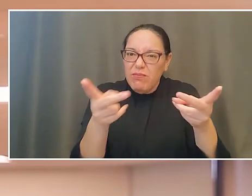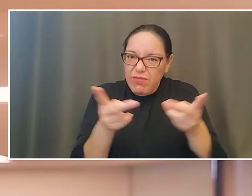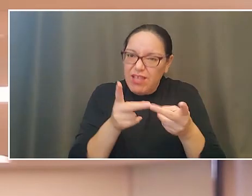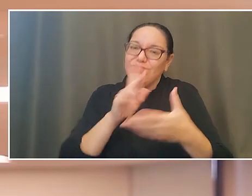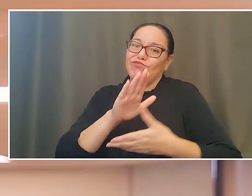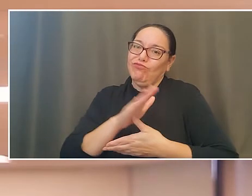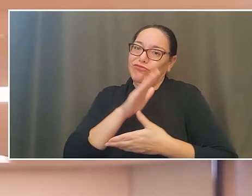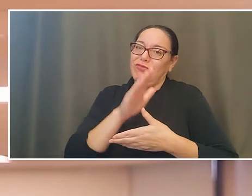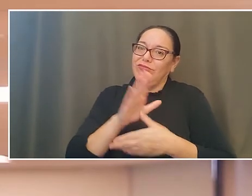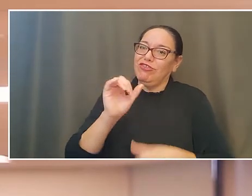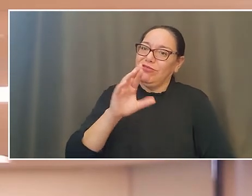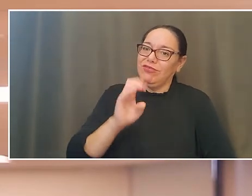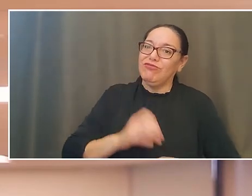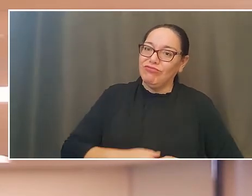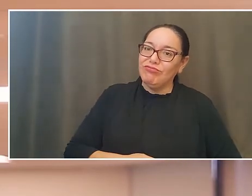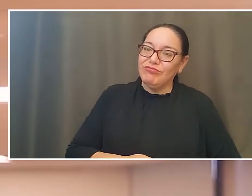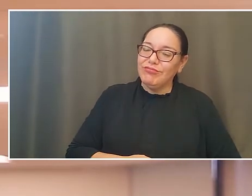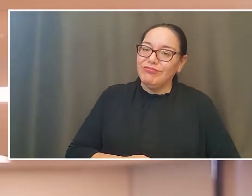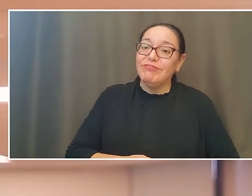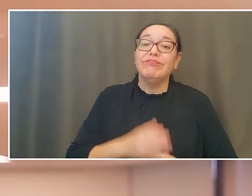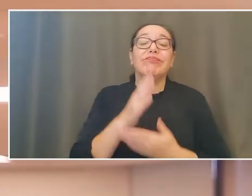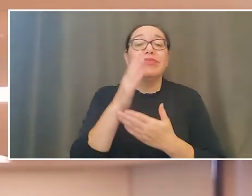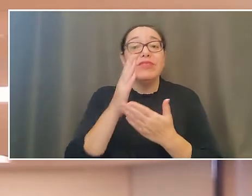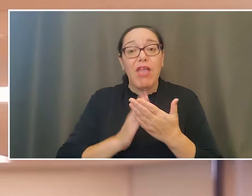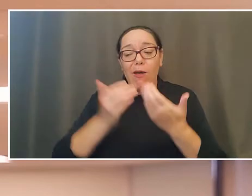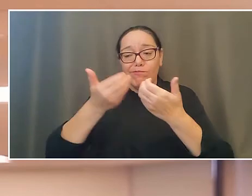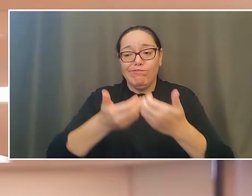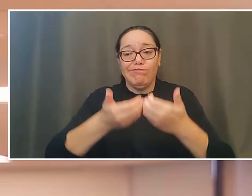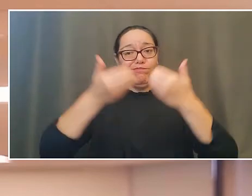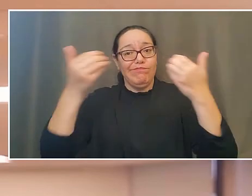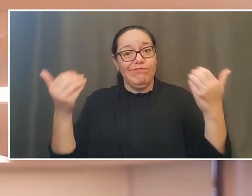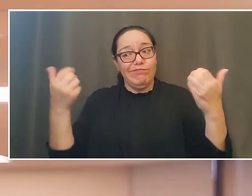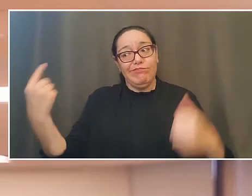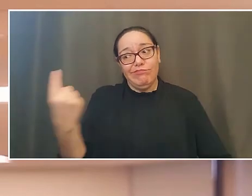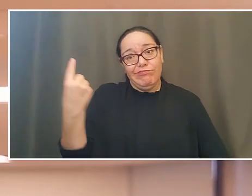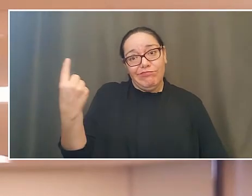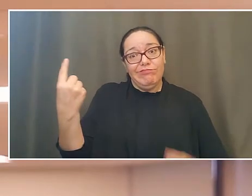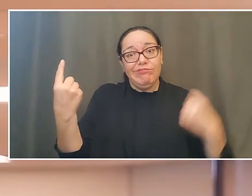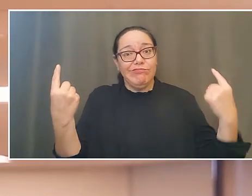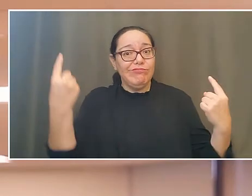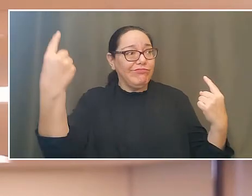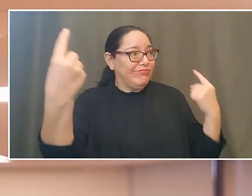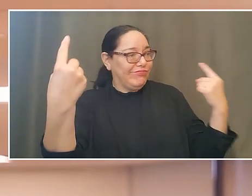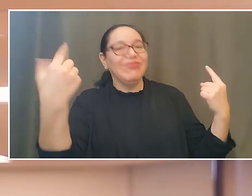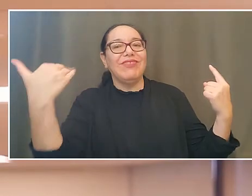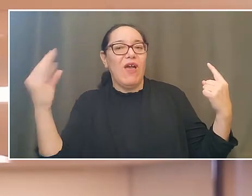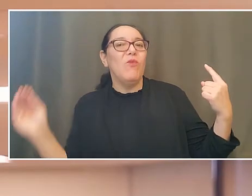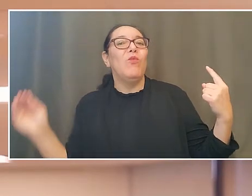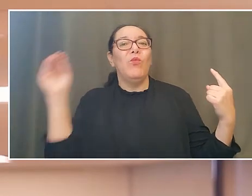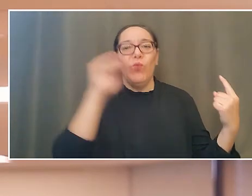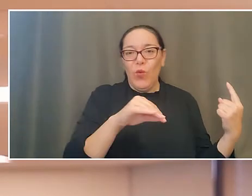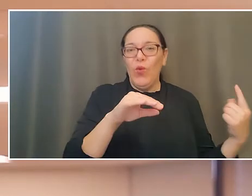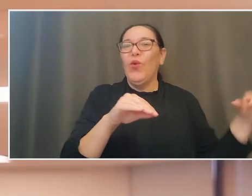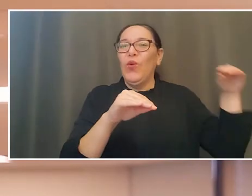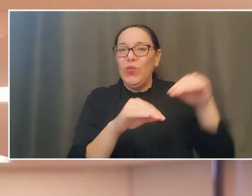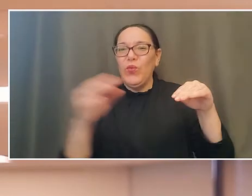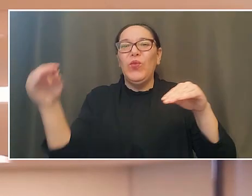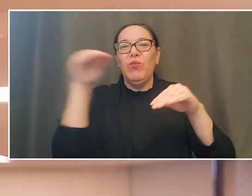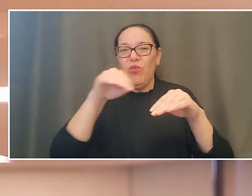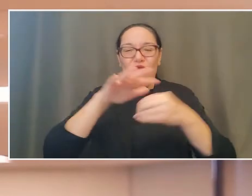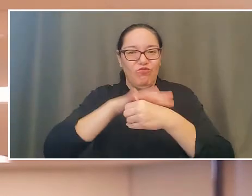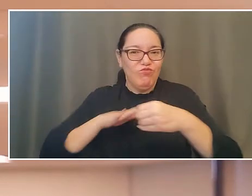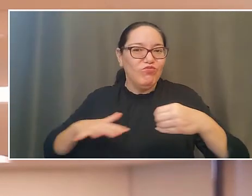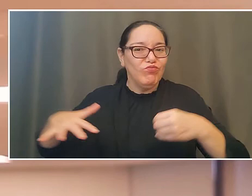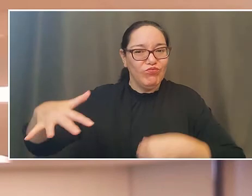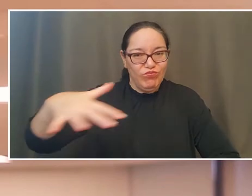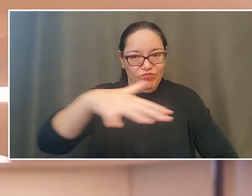Some former freestanding behavioral health programs have moved into these community neighborhood clinics at locations